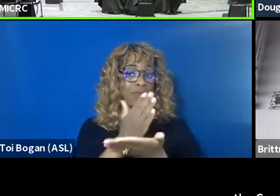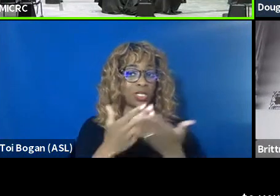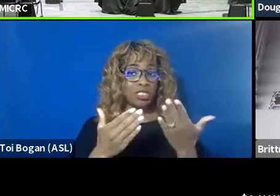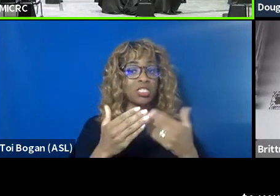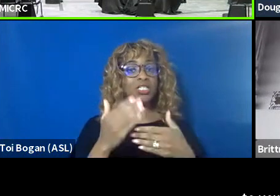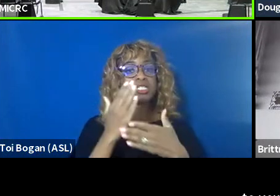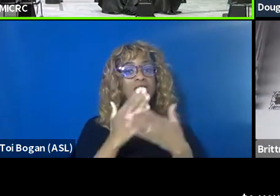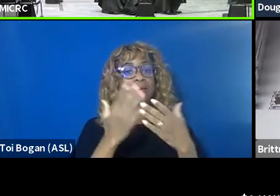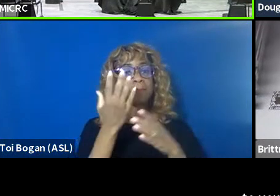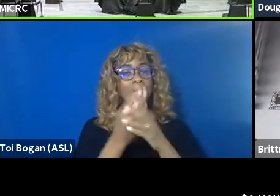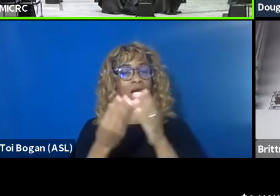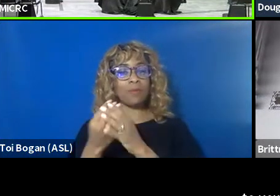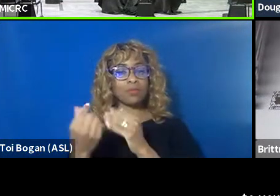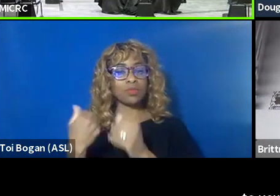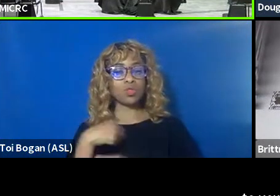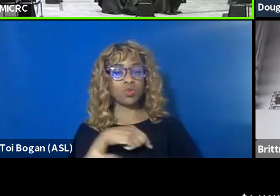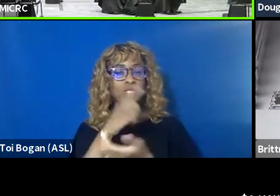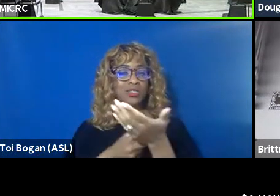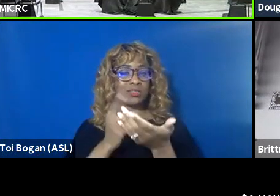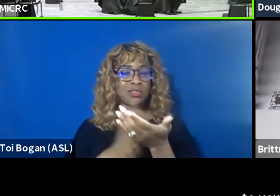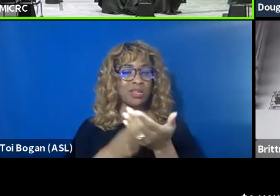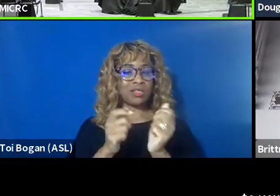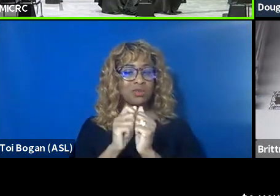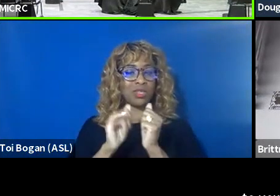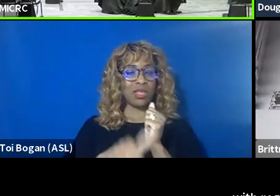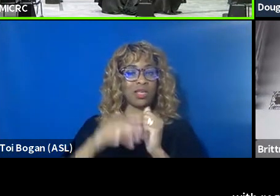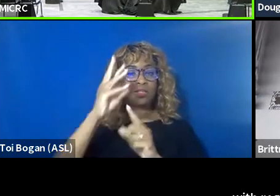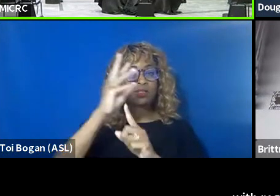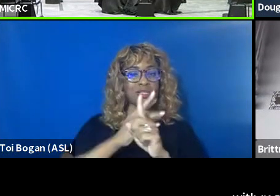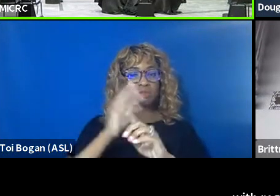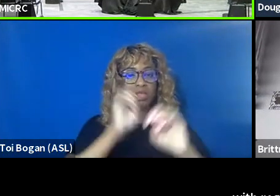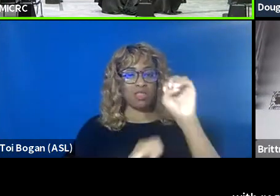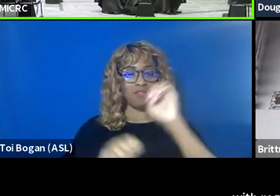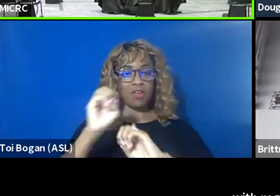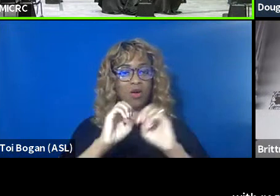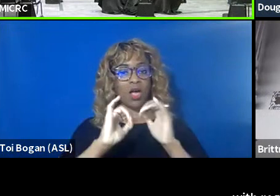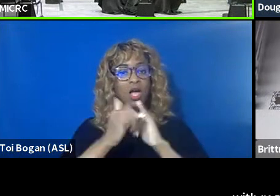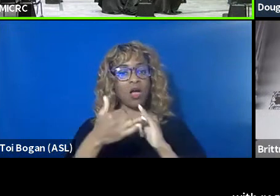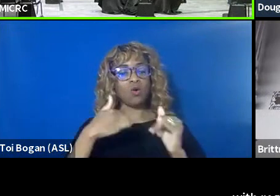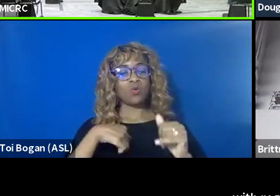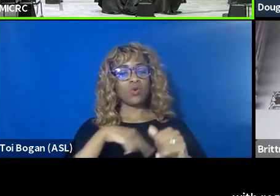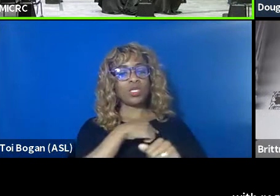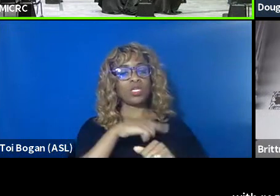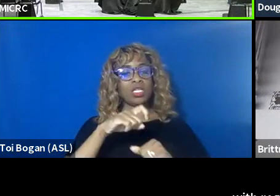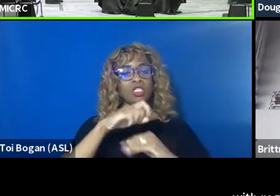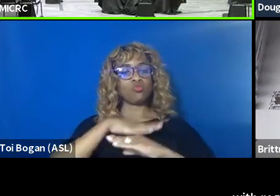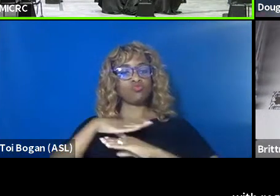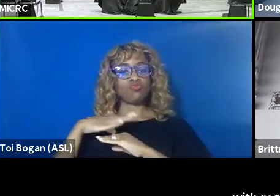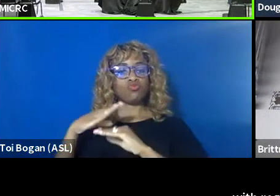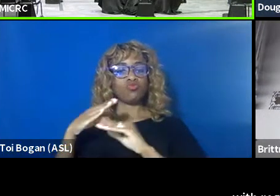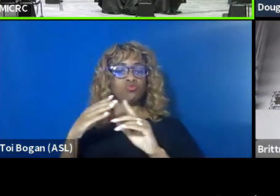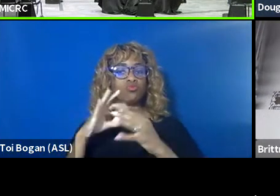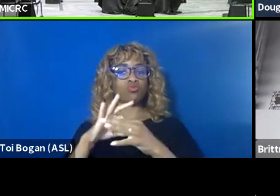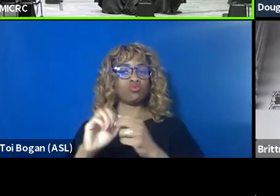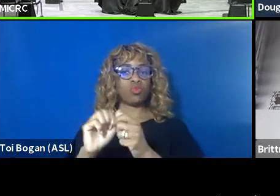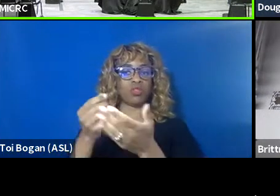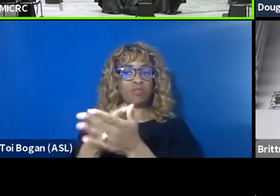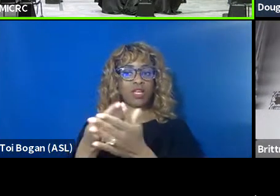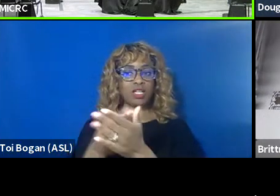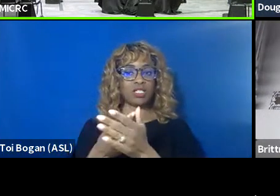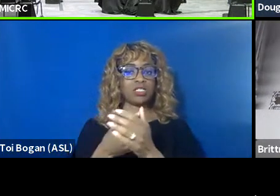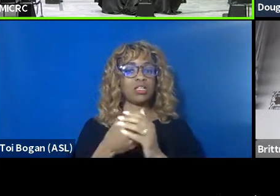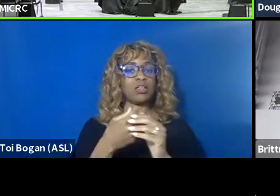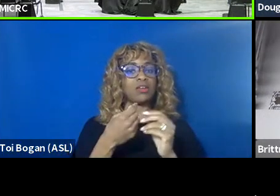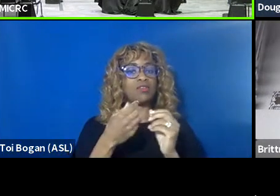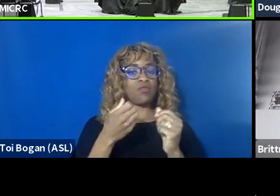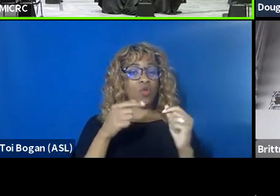that we discussed at our 6-month evaluation and how we need to fulfill those from a financial standpoint, both this fiscal